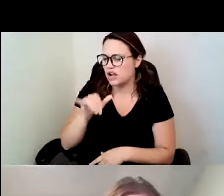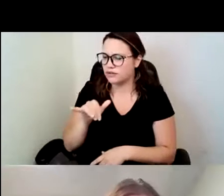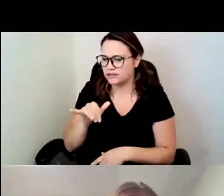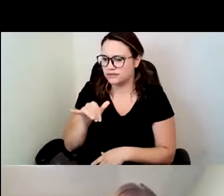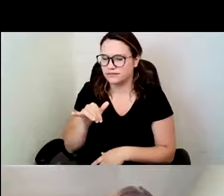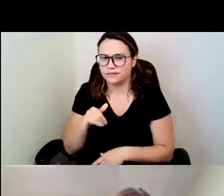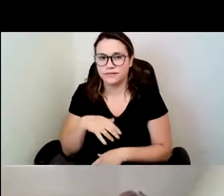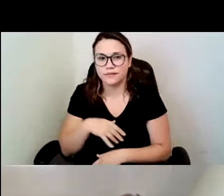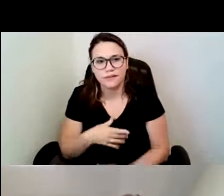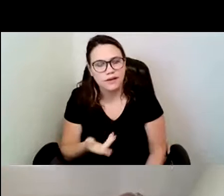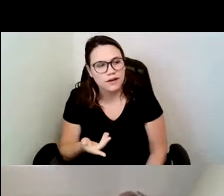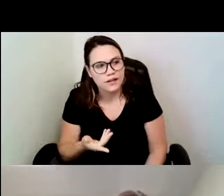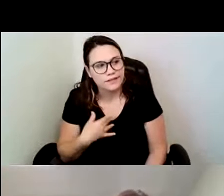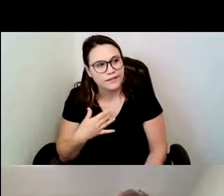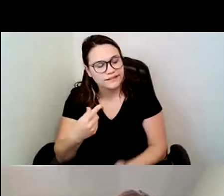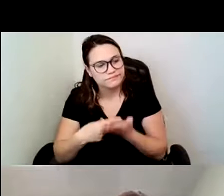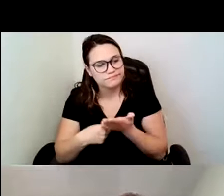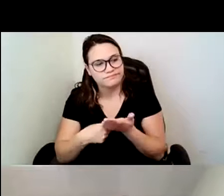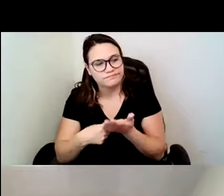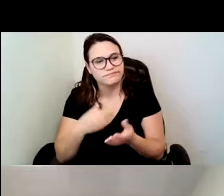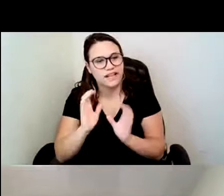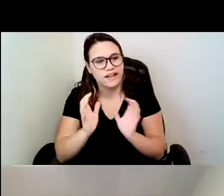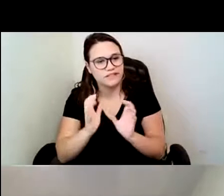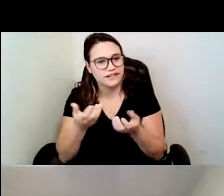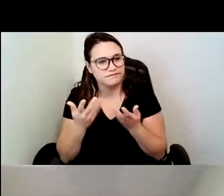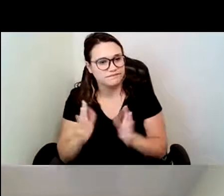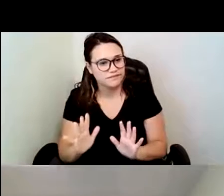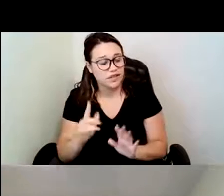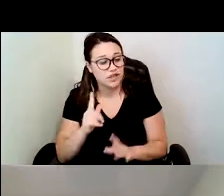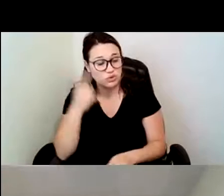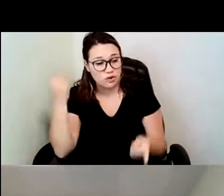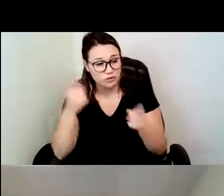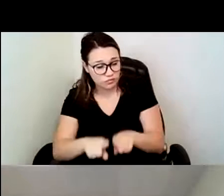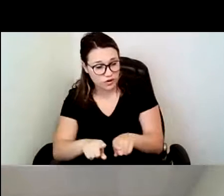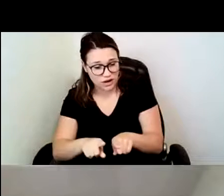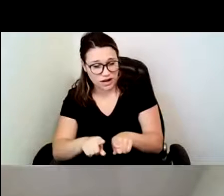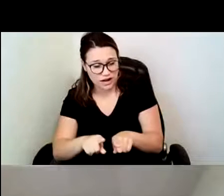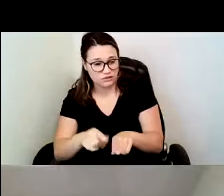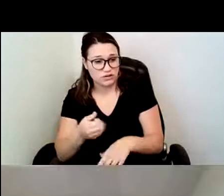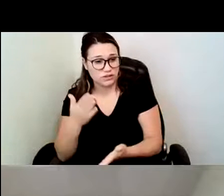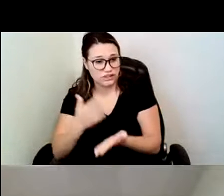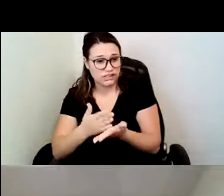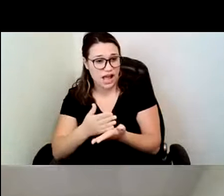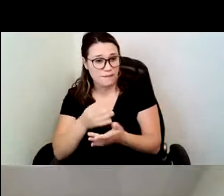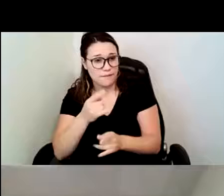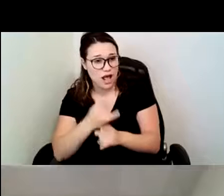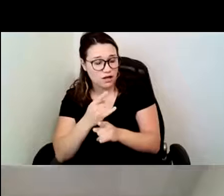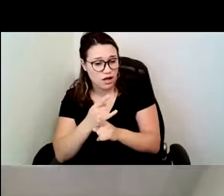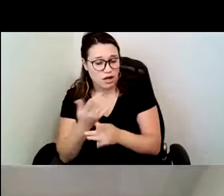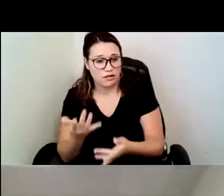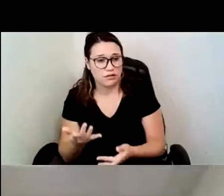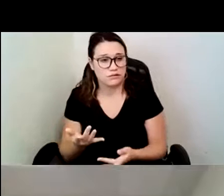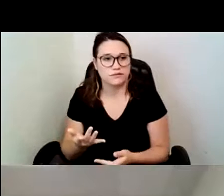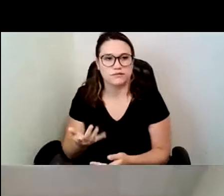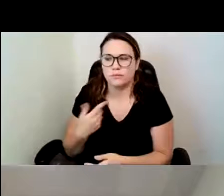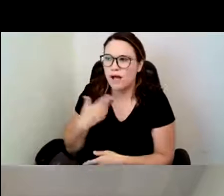Mrs. Alton, we've had that conversation before, and you agreed that you would give up alcohol so I could put you on this new medication. Well, I did. I'm